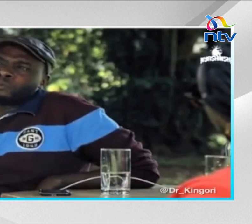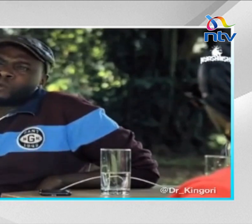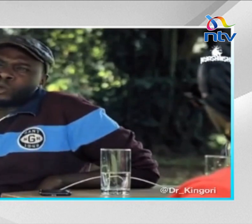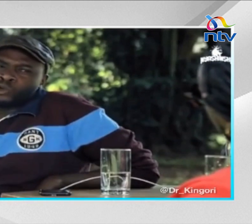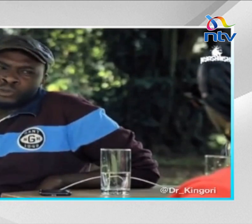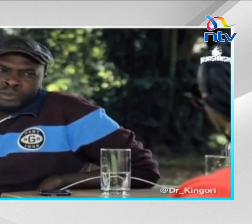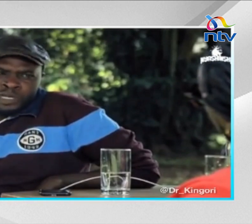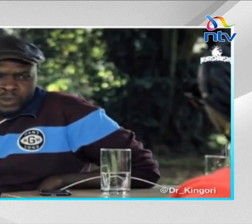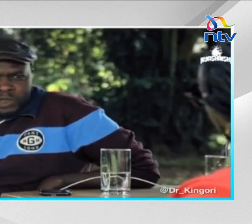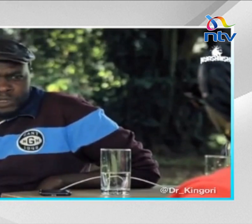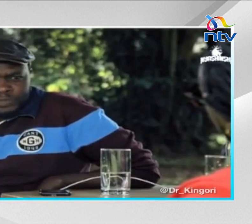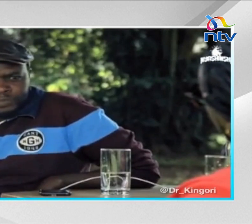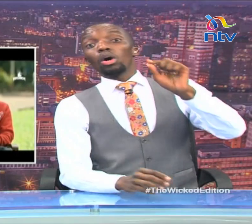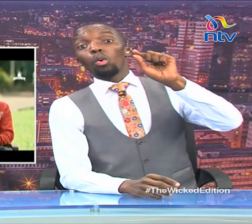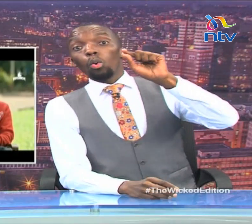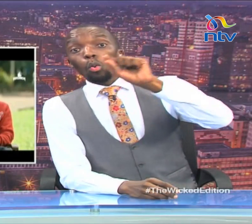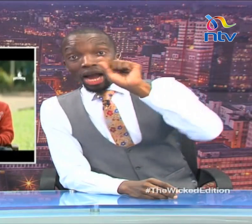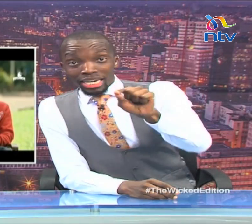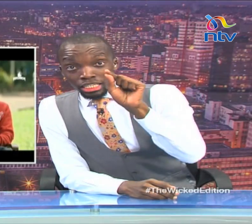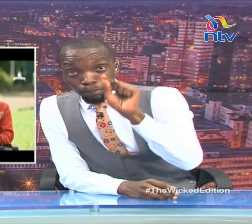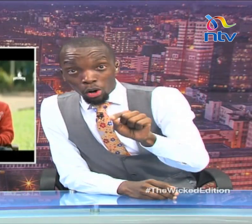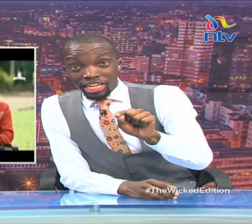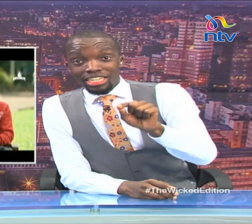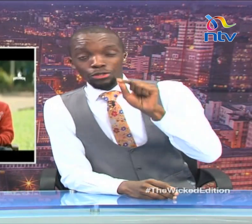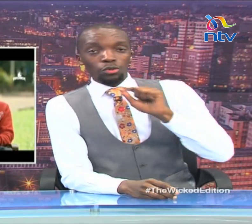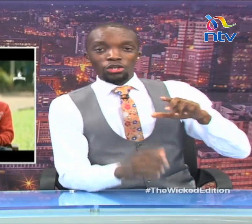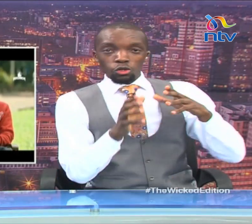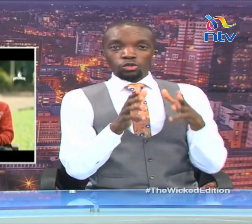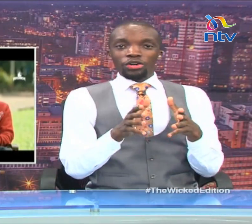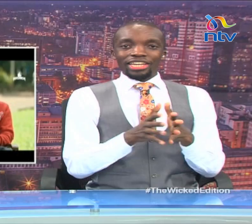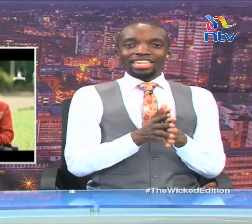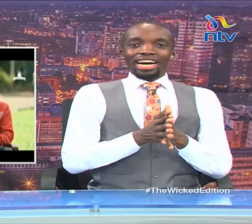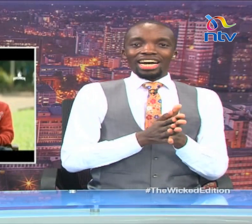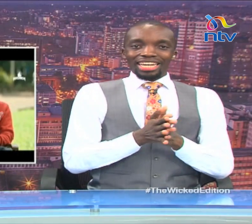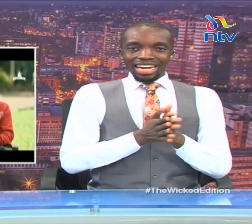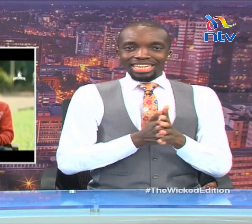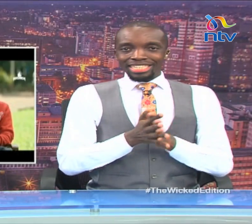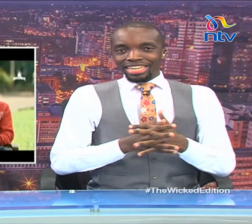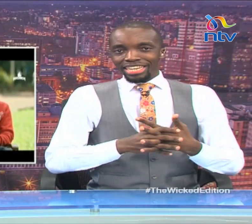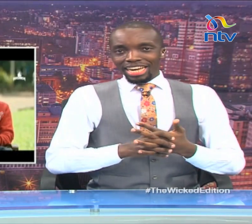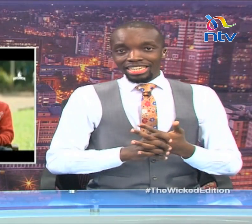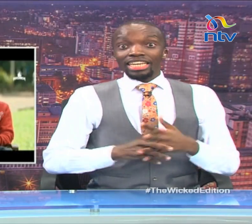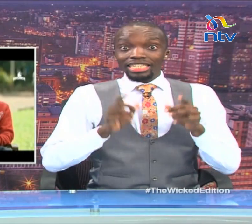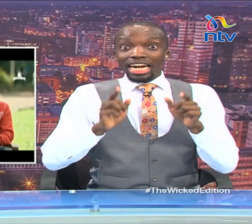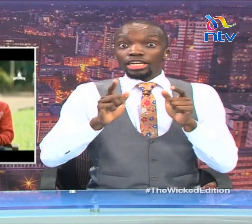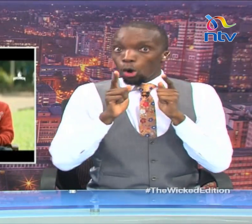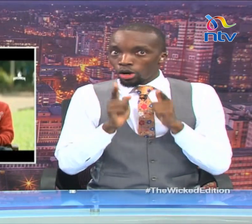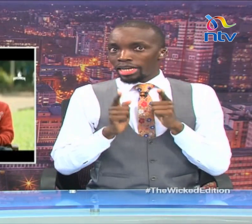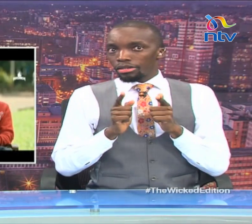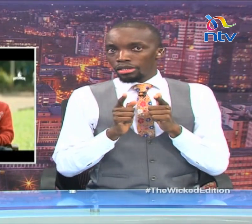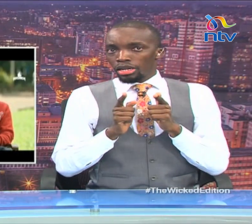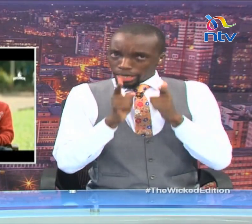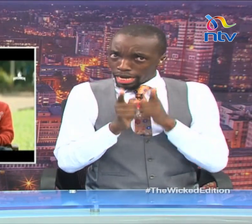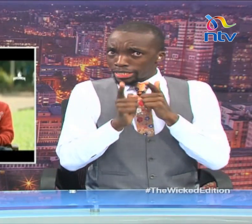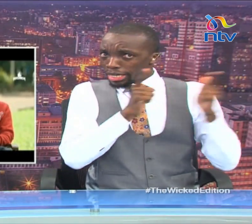But your time nilikuwa na job, Resort House. While responding to your story, Sakaja said that he studied